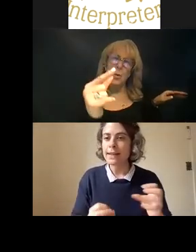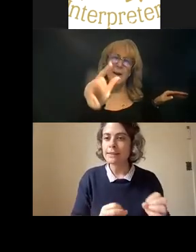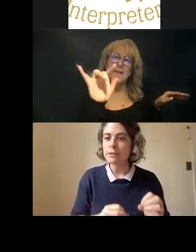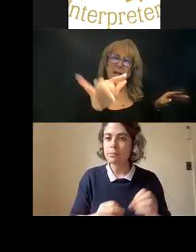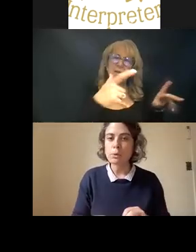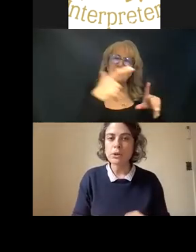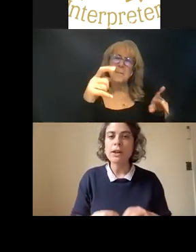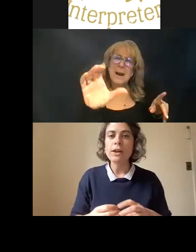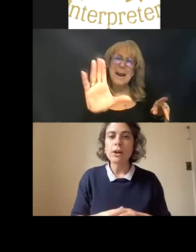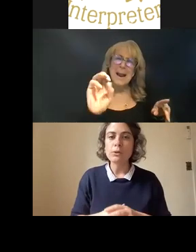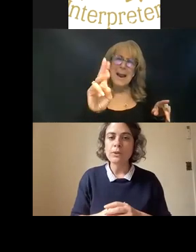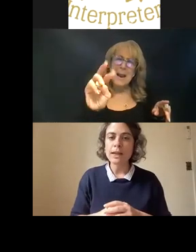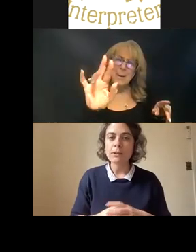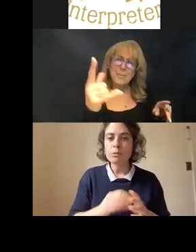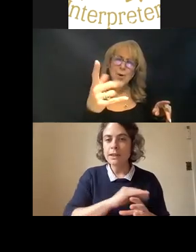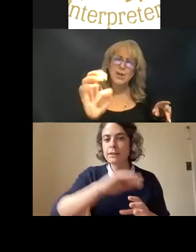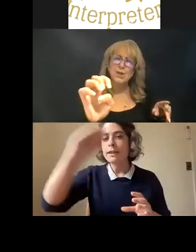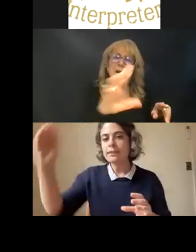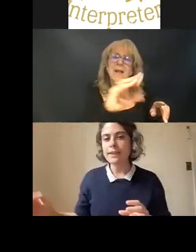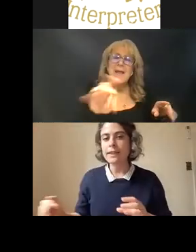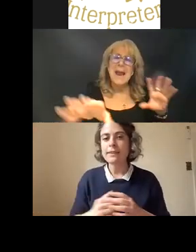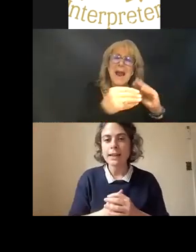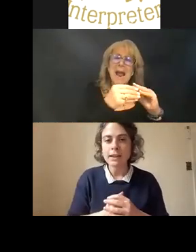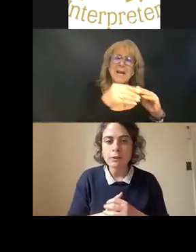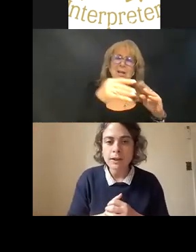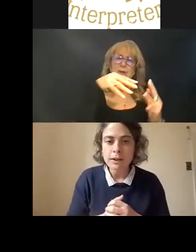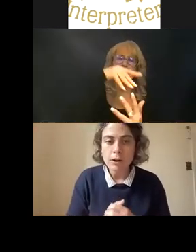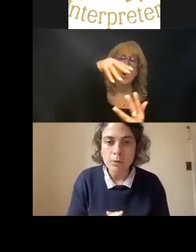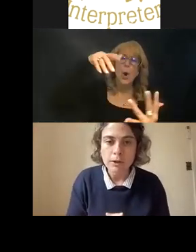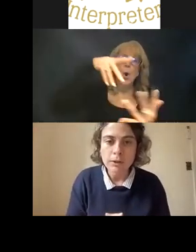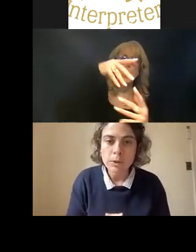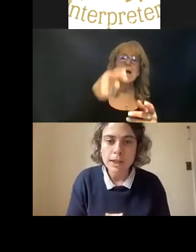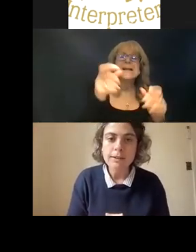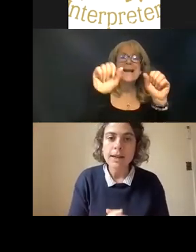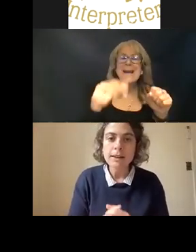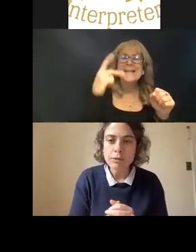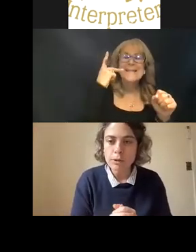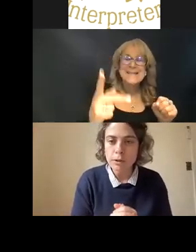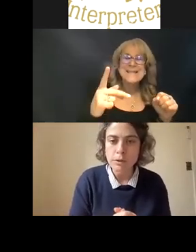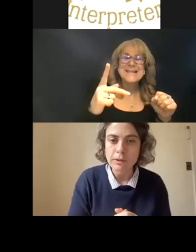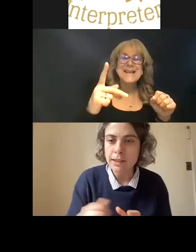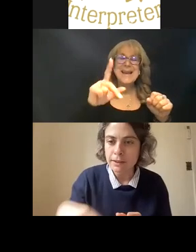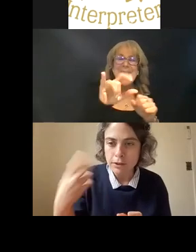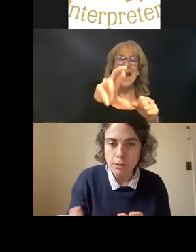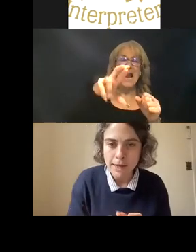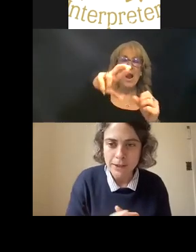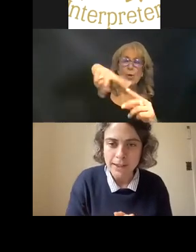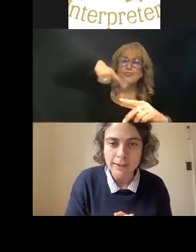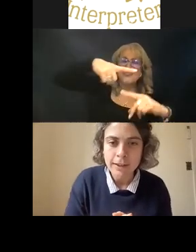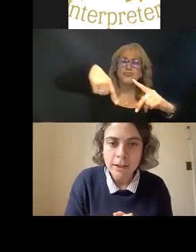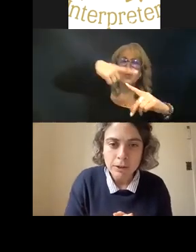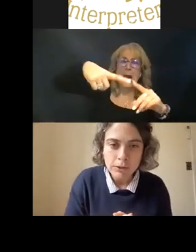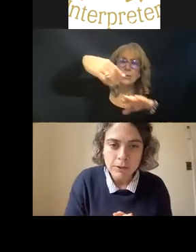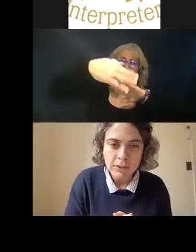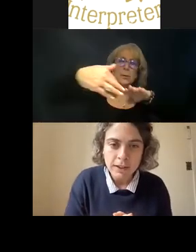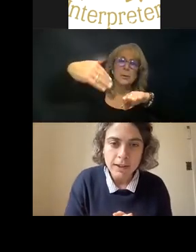is that they added smoke to the air so we can see the air going around the wing. And if you look closely, and it's going to play